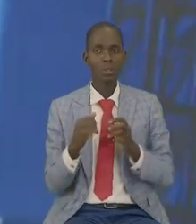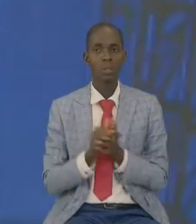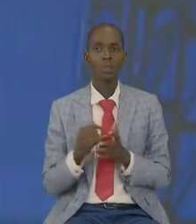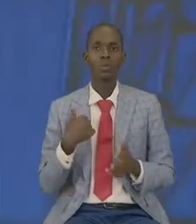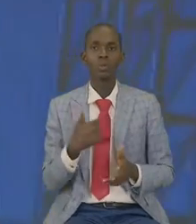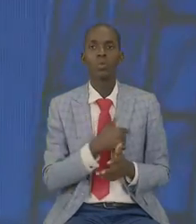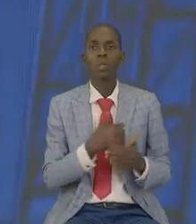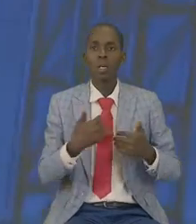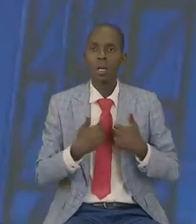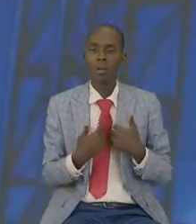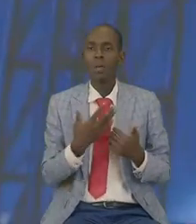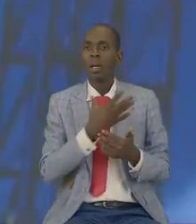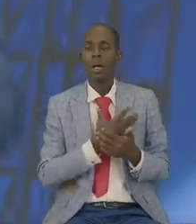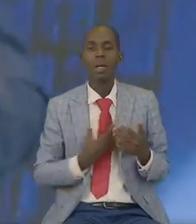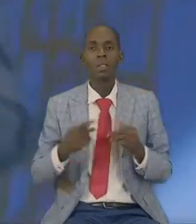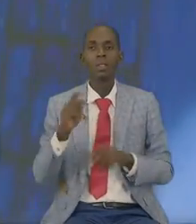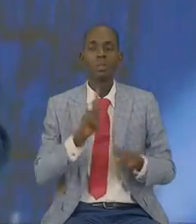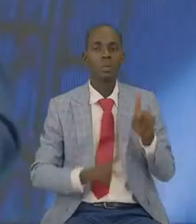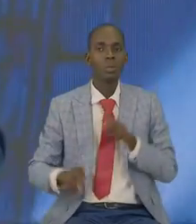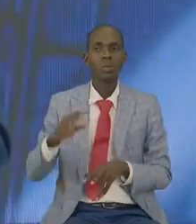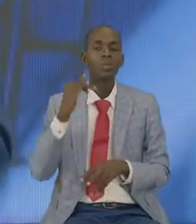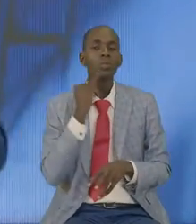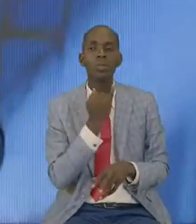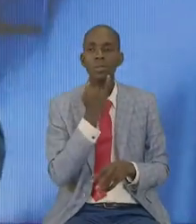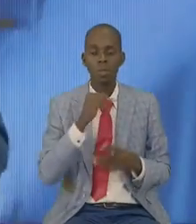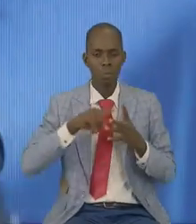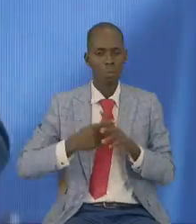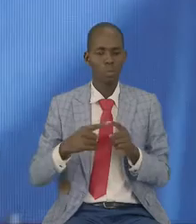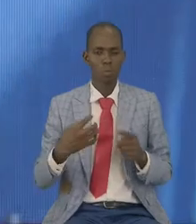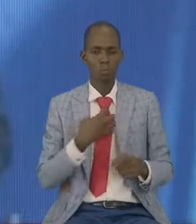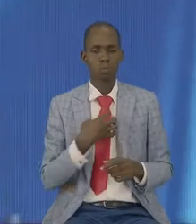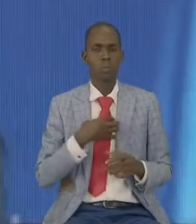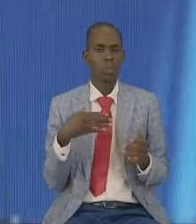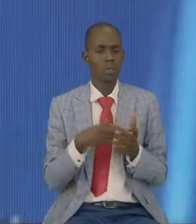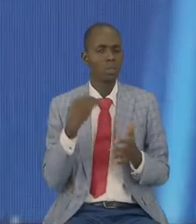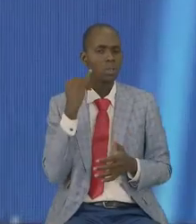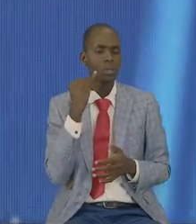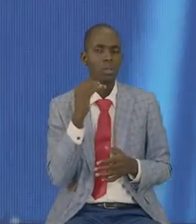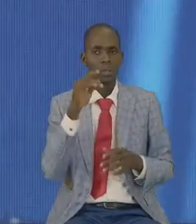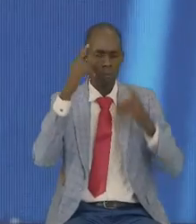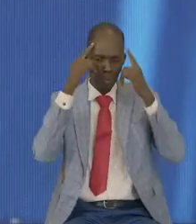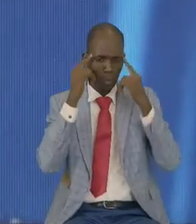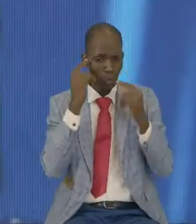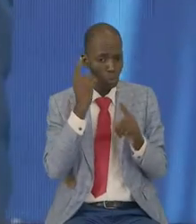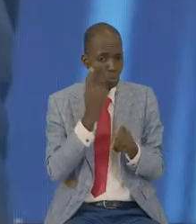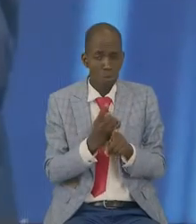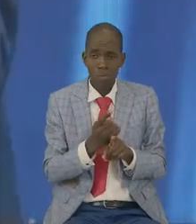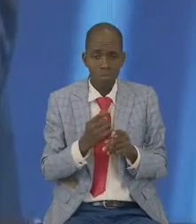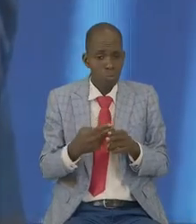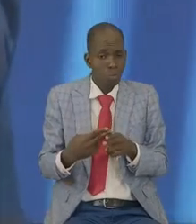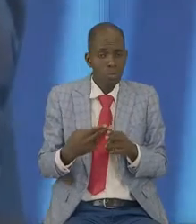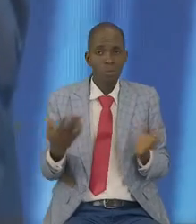says they murmured against Moses. How is it they just turned around like that? And they